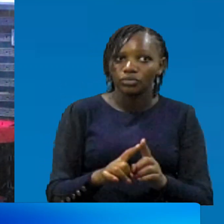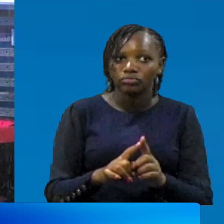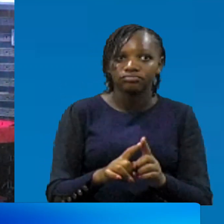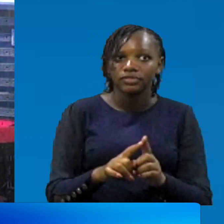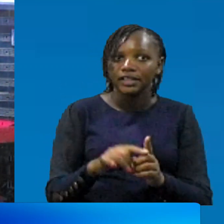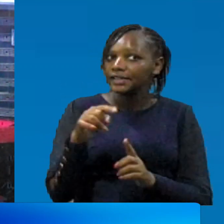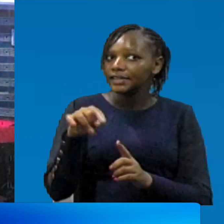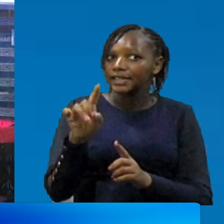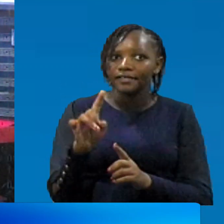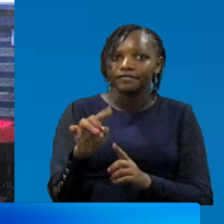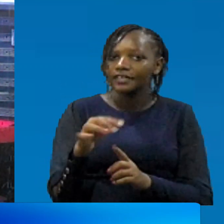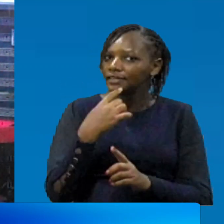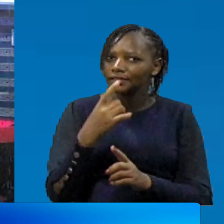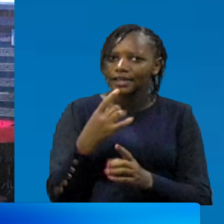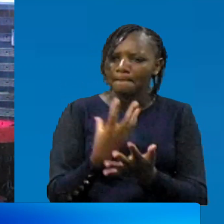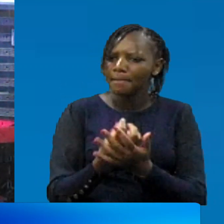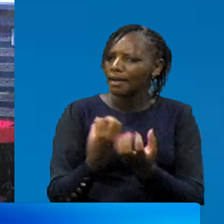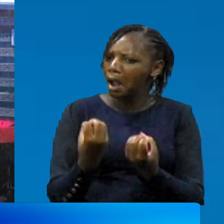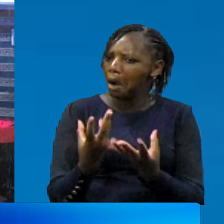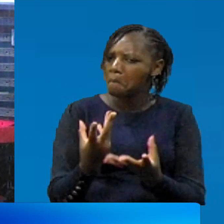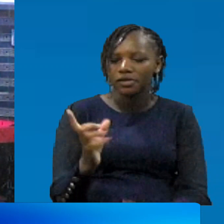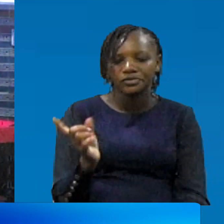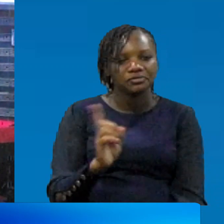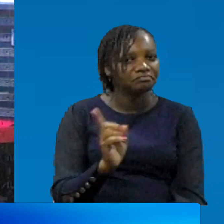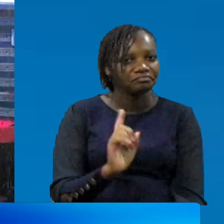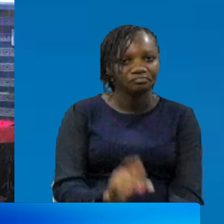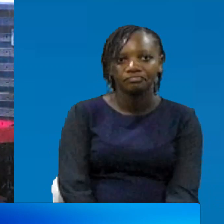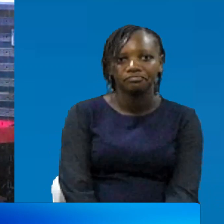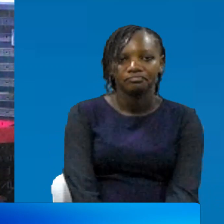however, reveal the amount at stake.